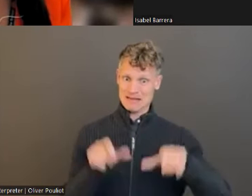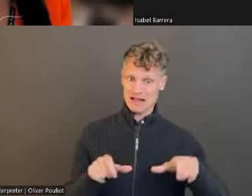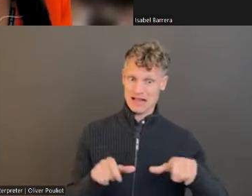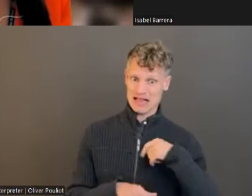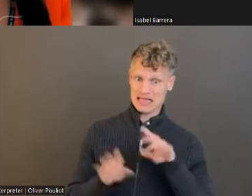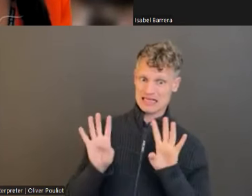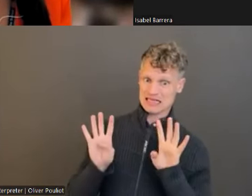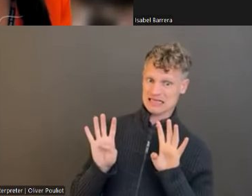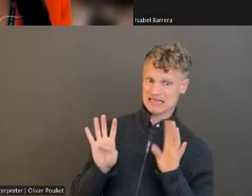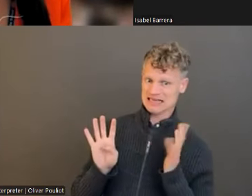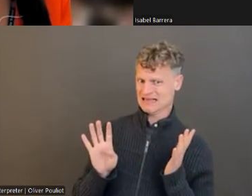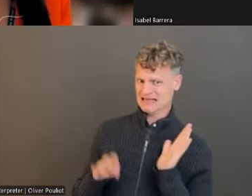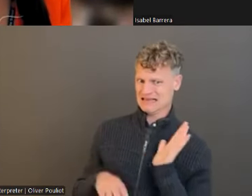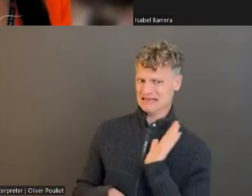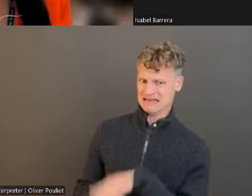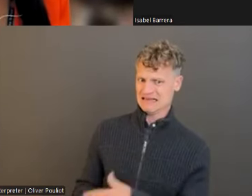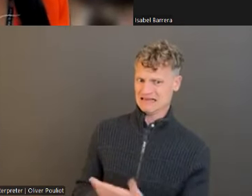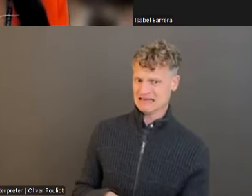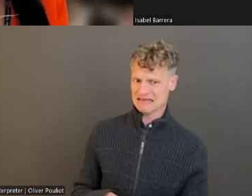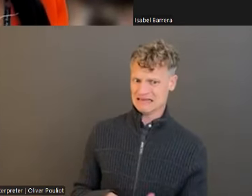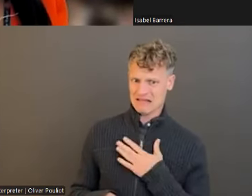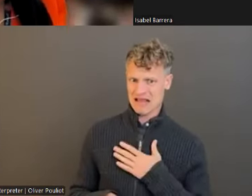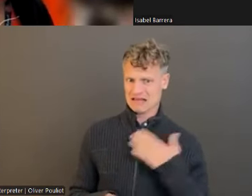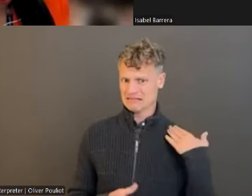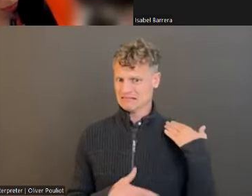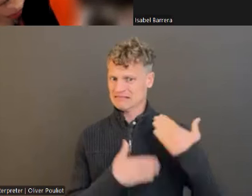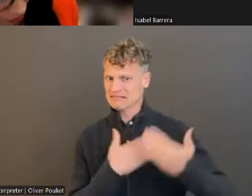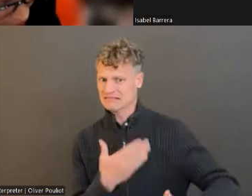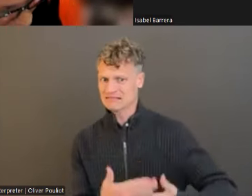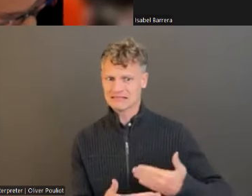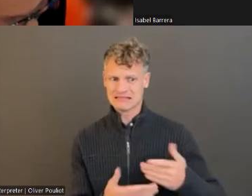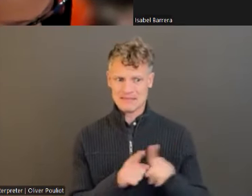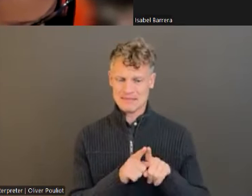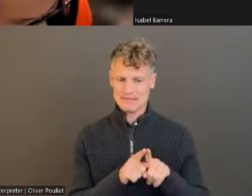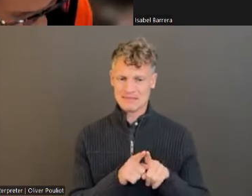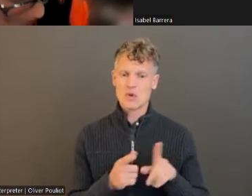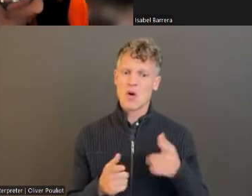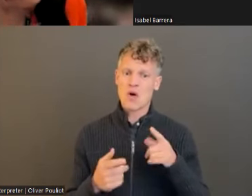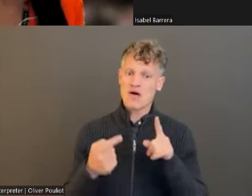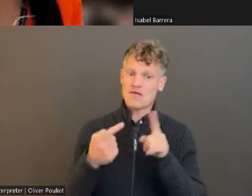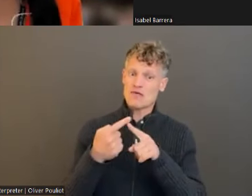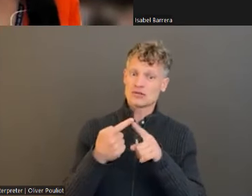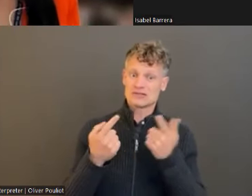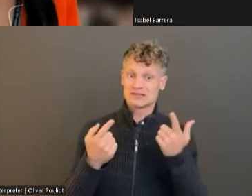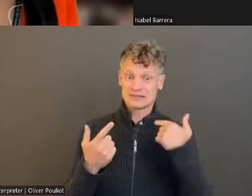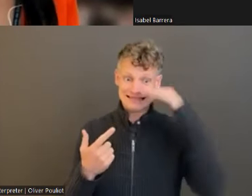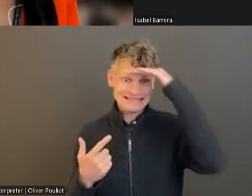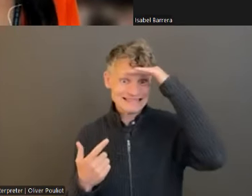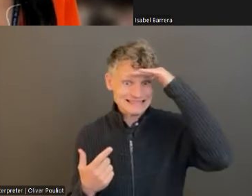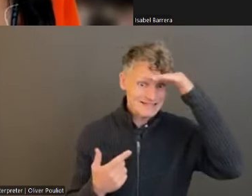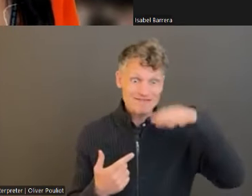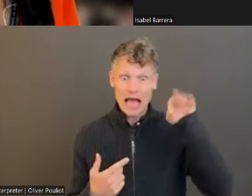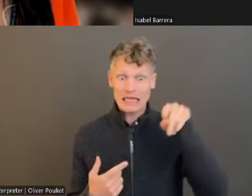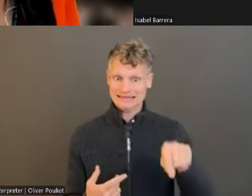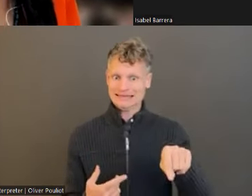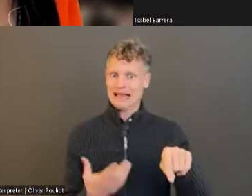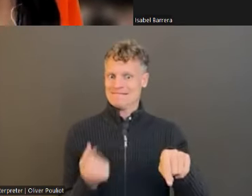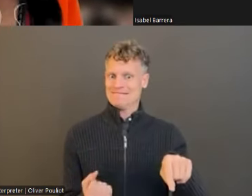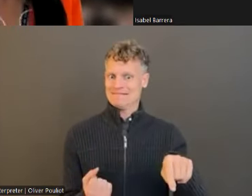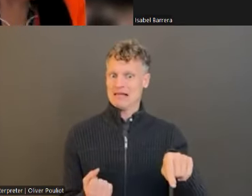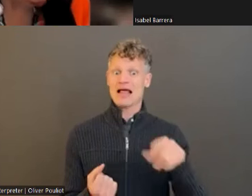Second of all, where are those people? And in the third place, what are the interventions? How can you get the communities involved so that you